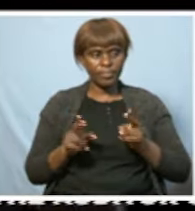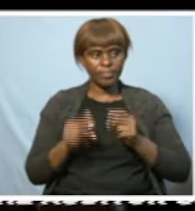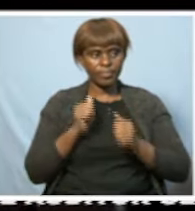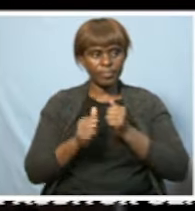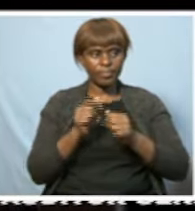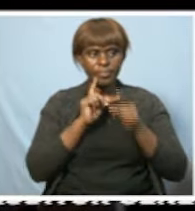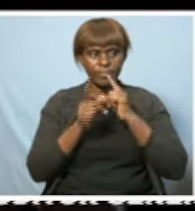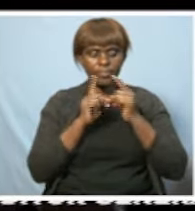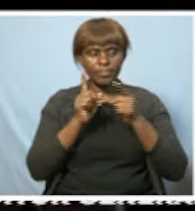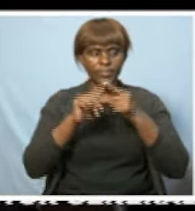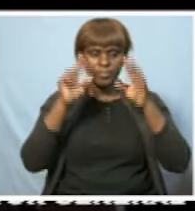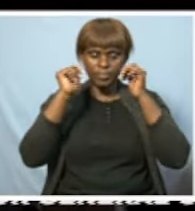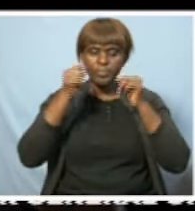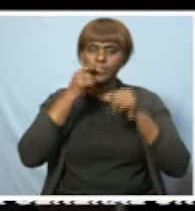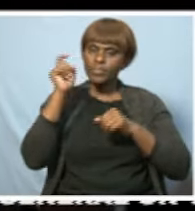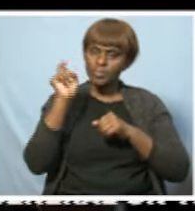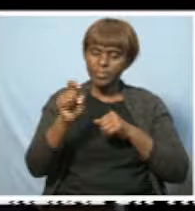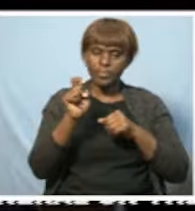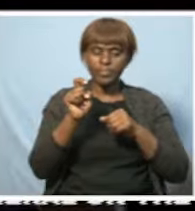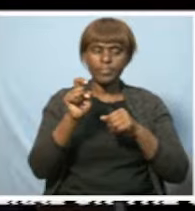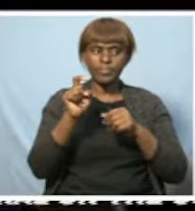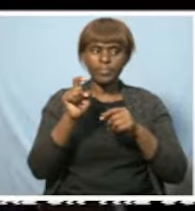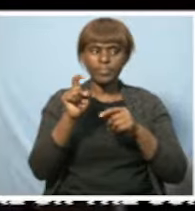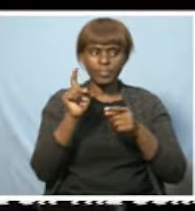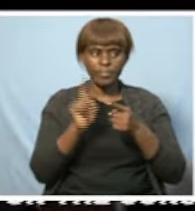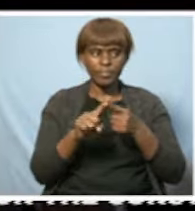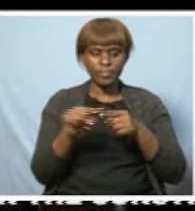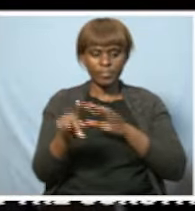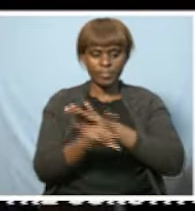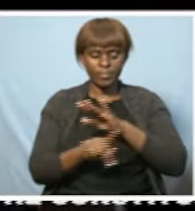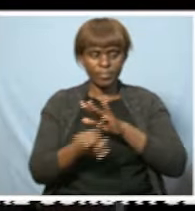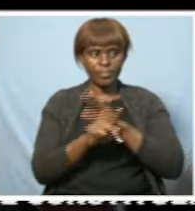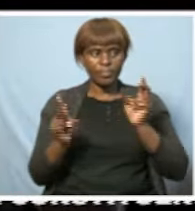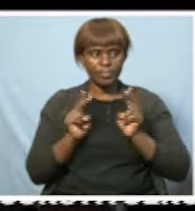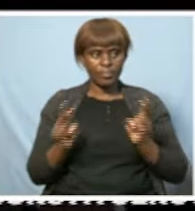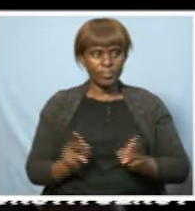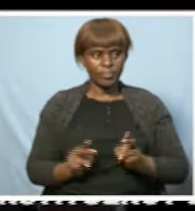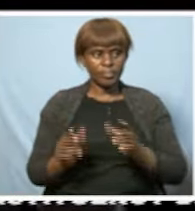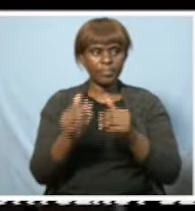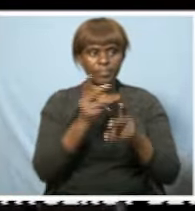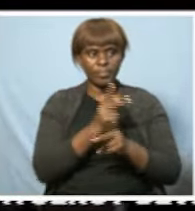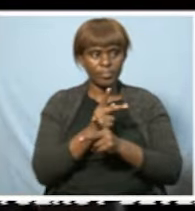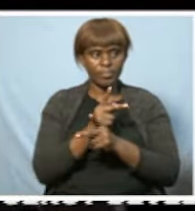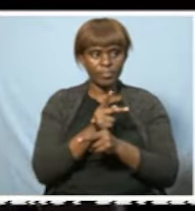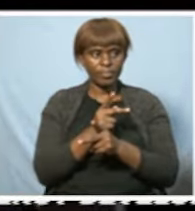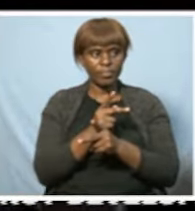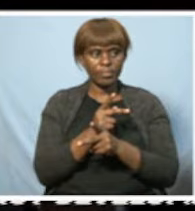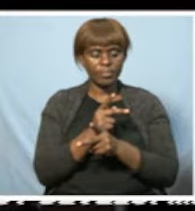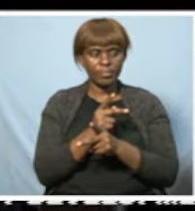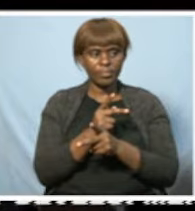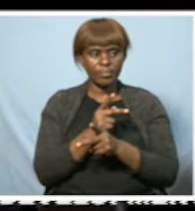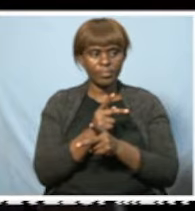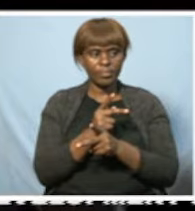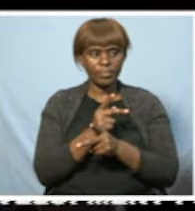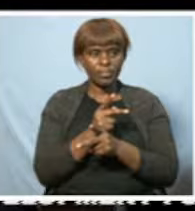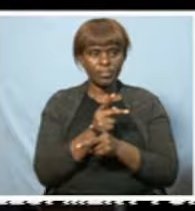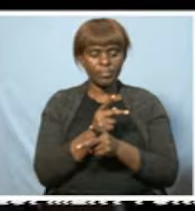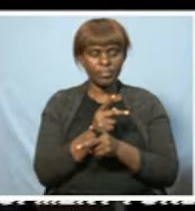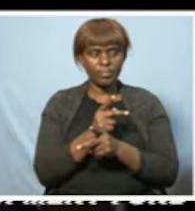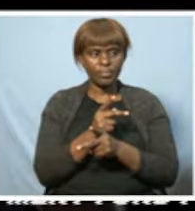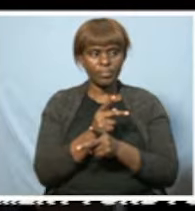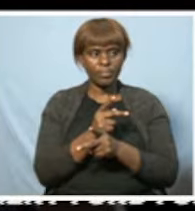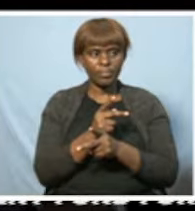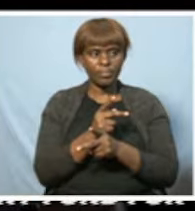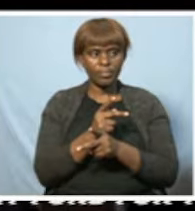number 1 when it comes to primary health care. So ambulances work according to emergencies, not necessarily